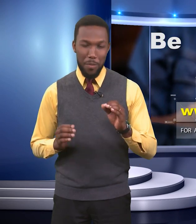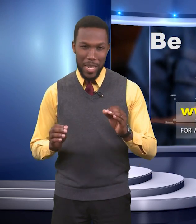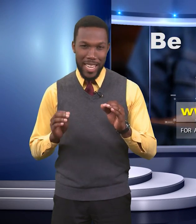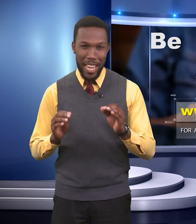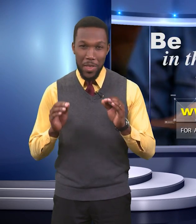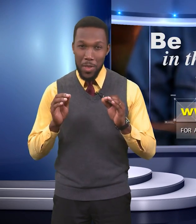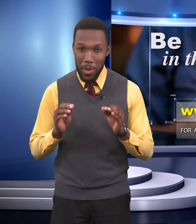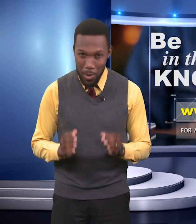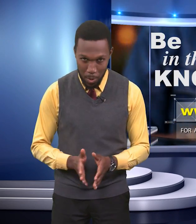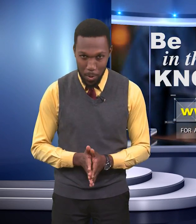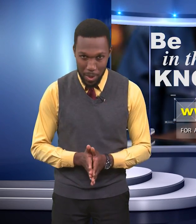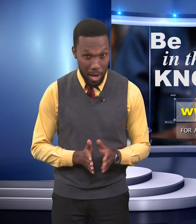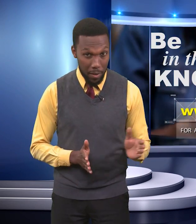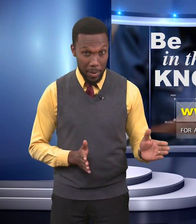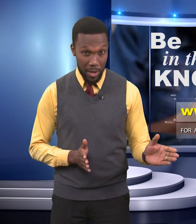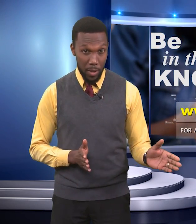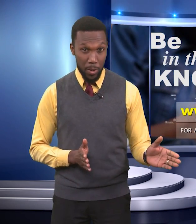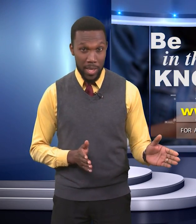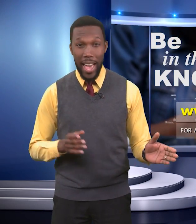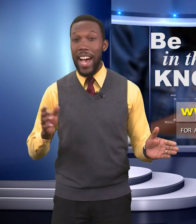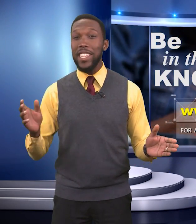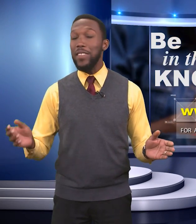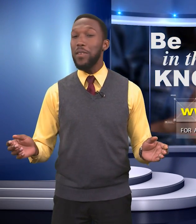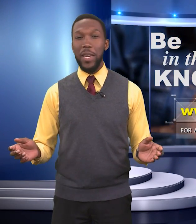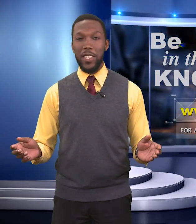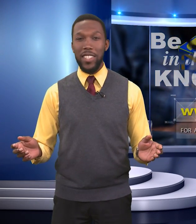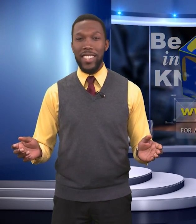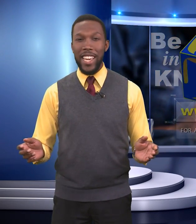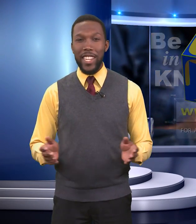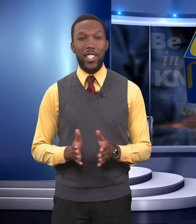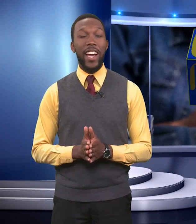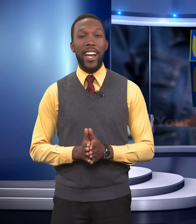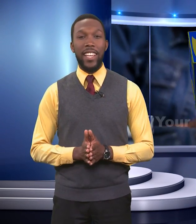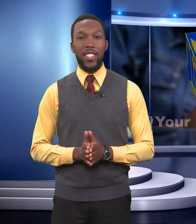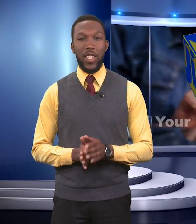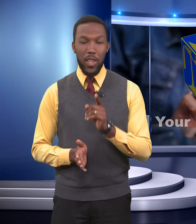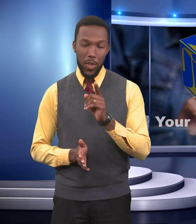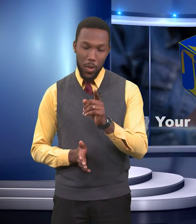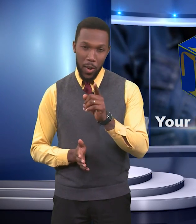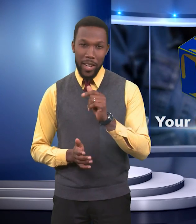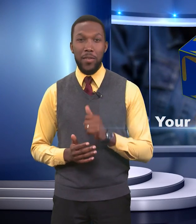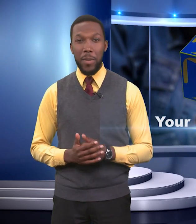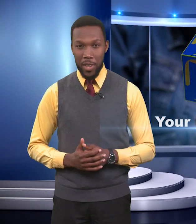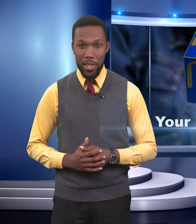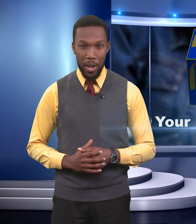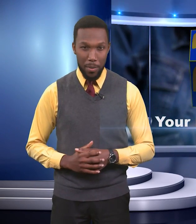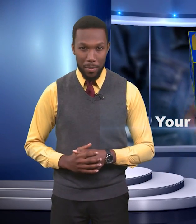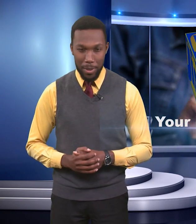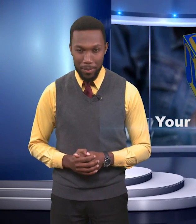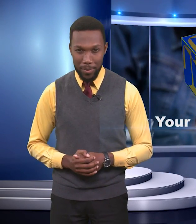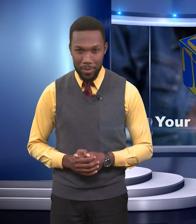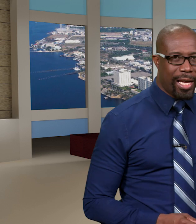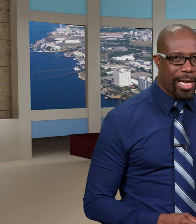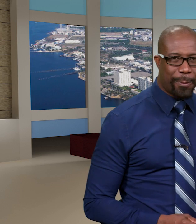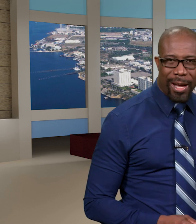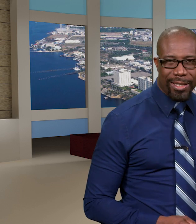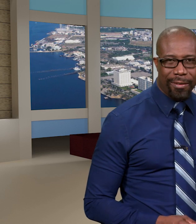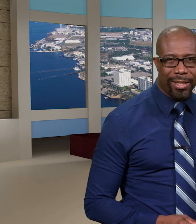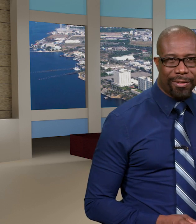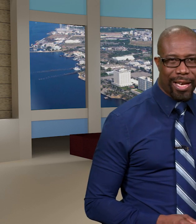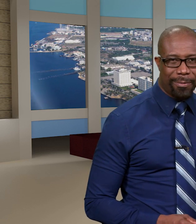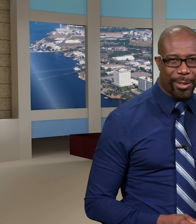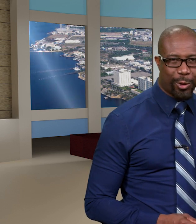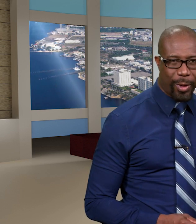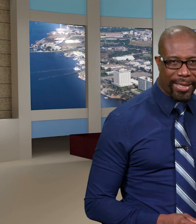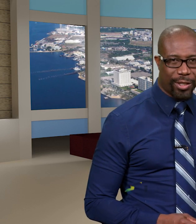jis.gov.jm, and be in the know with government news and information. JIS, your information hub. As part